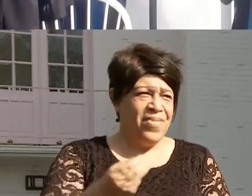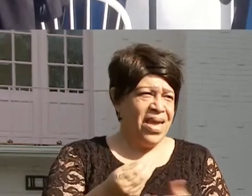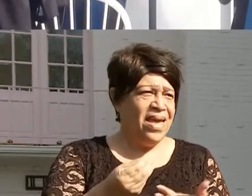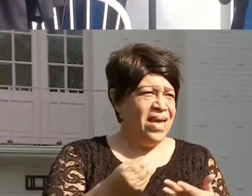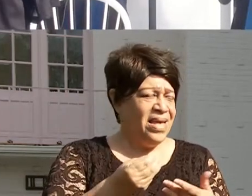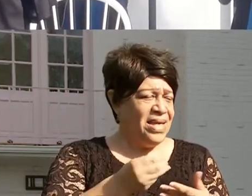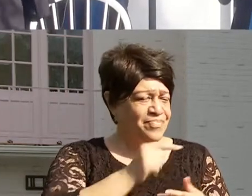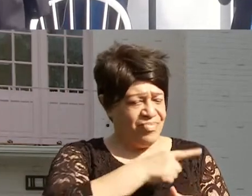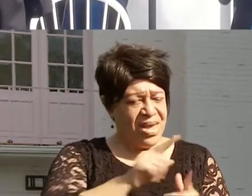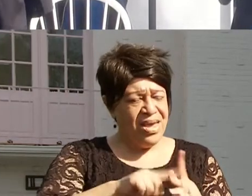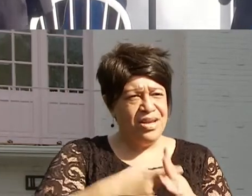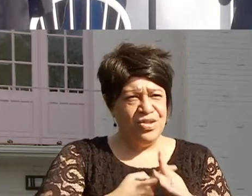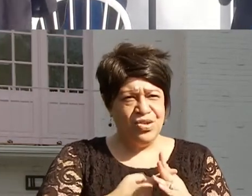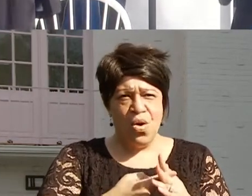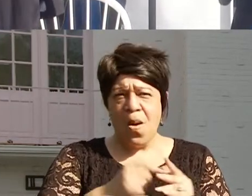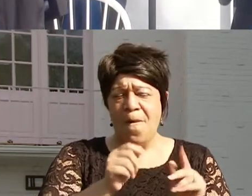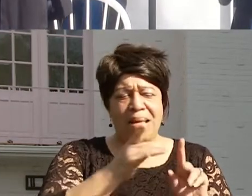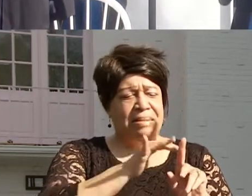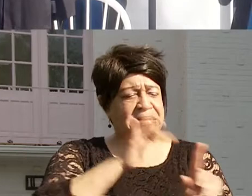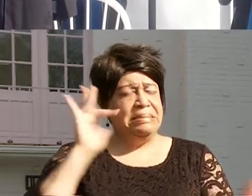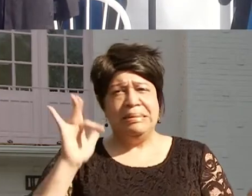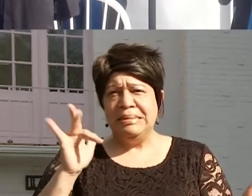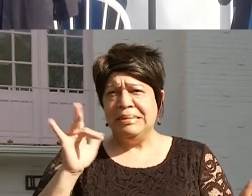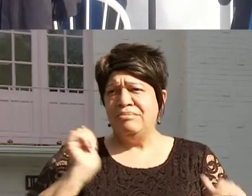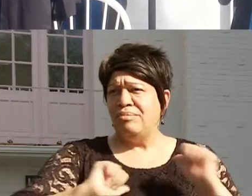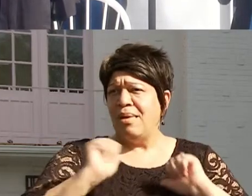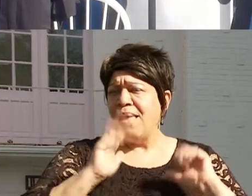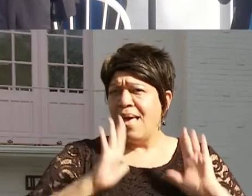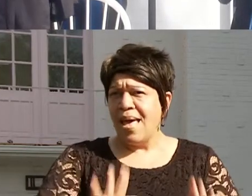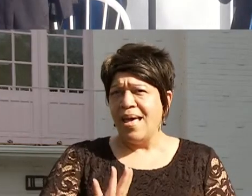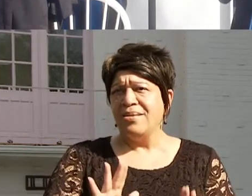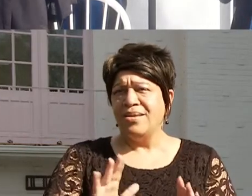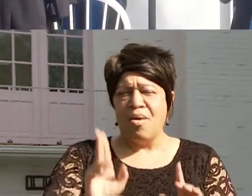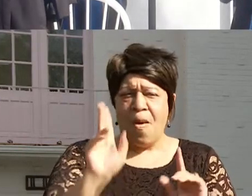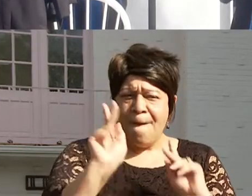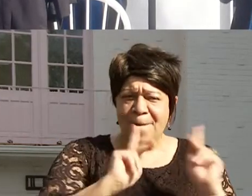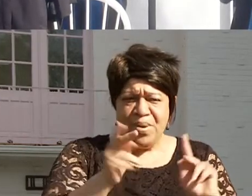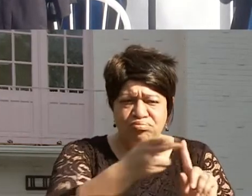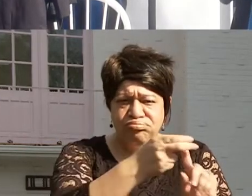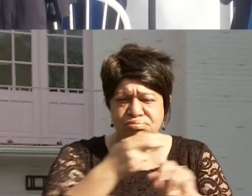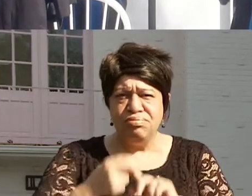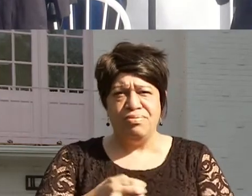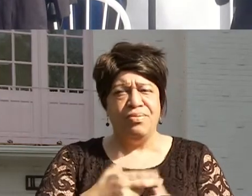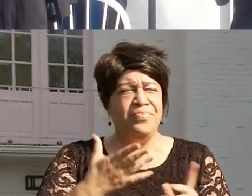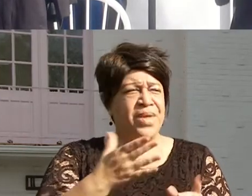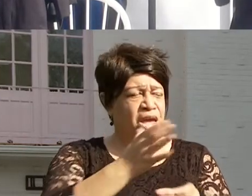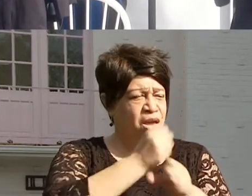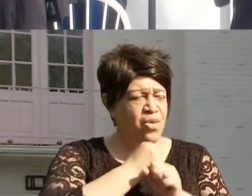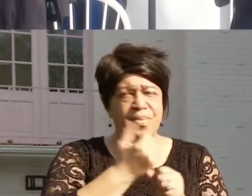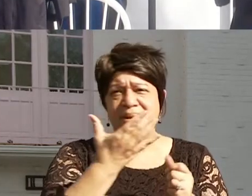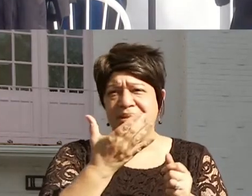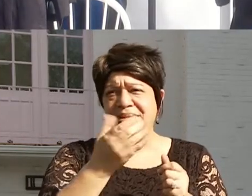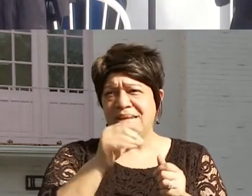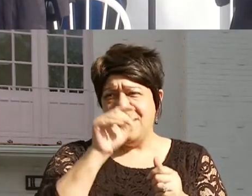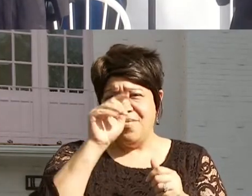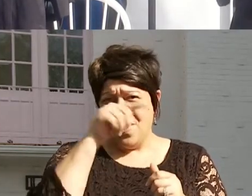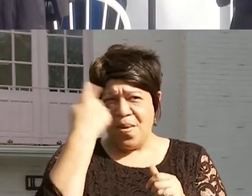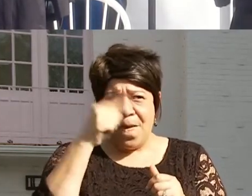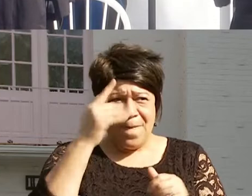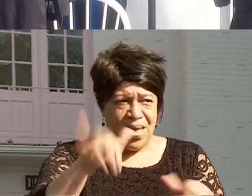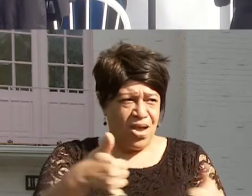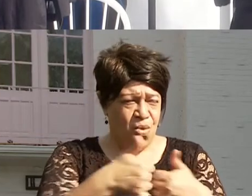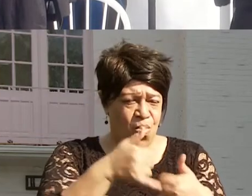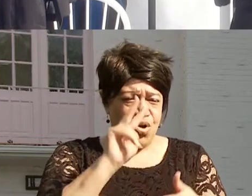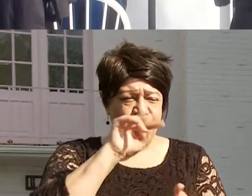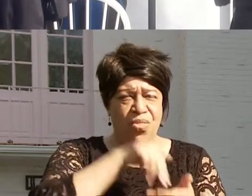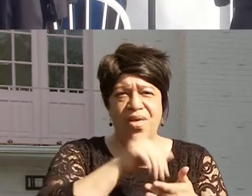has emerged as one of Hollywood's most sought-after actors. He is a critically acclaimed actor, having received the Black Reel Award in 2005 for